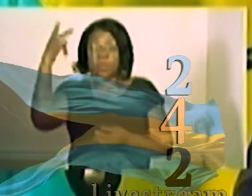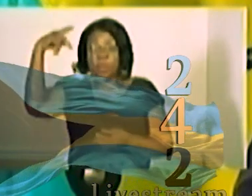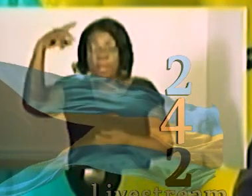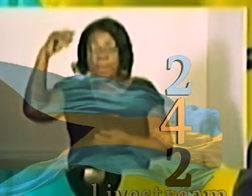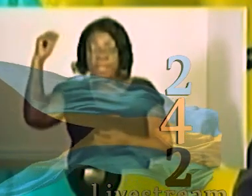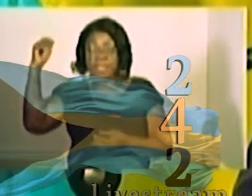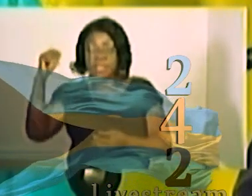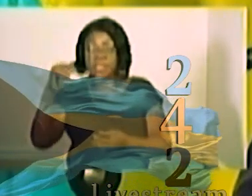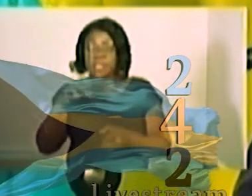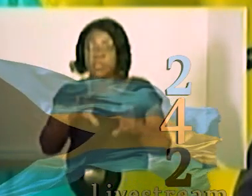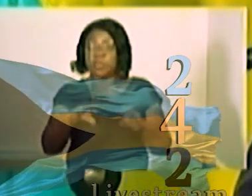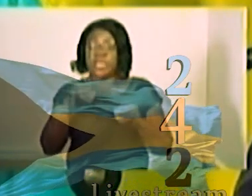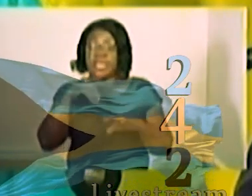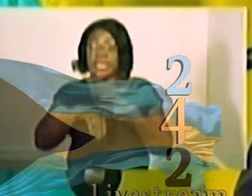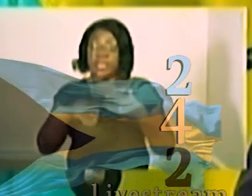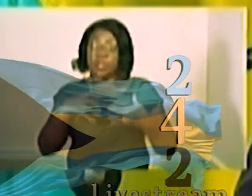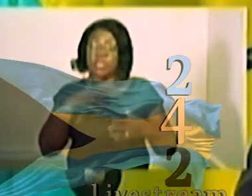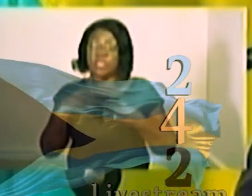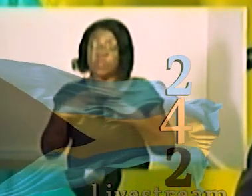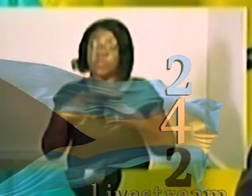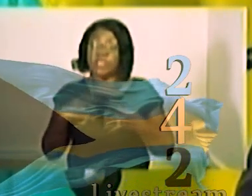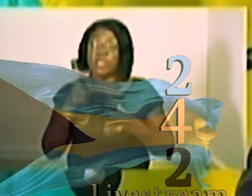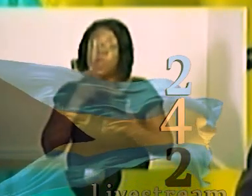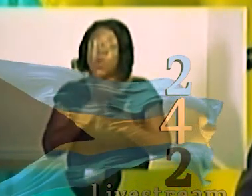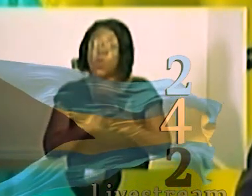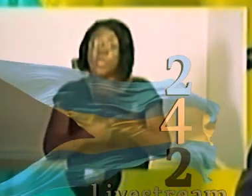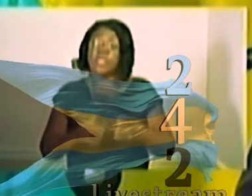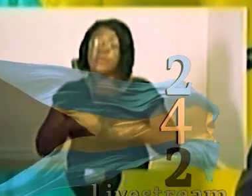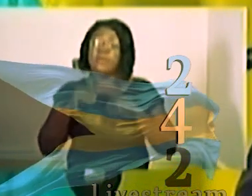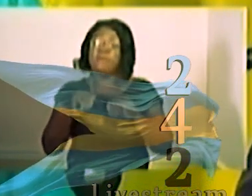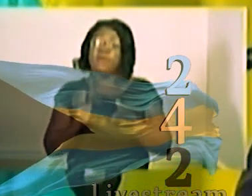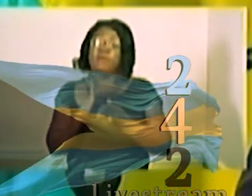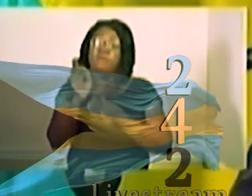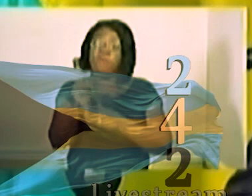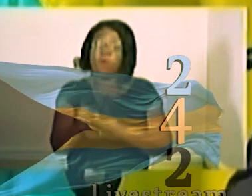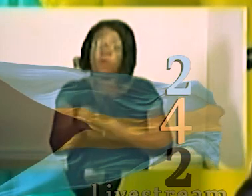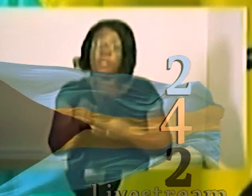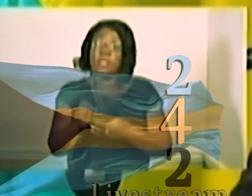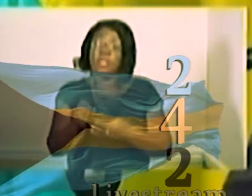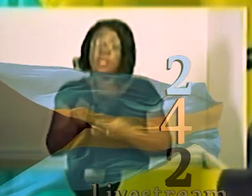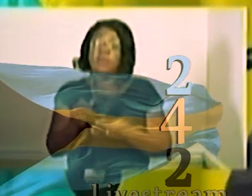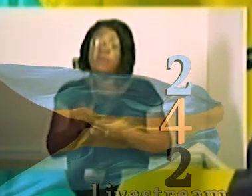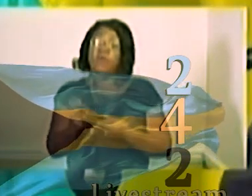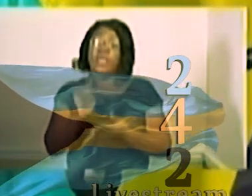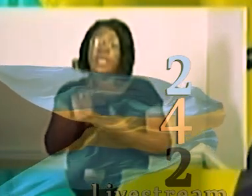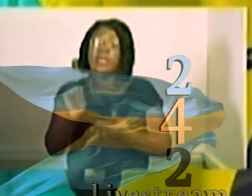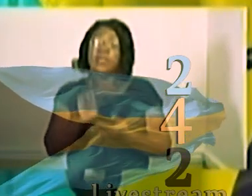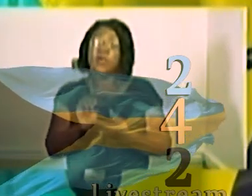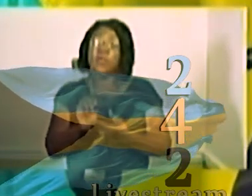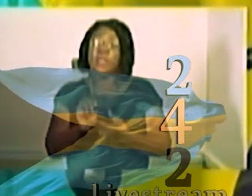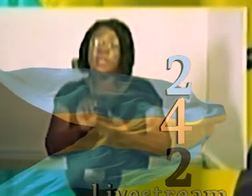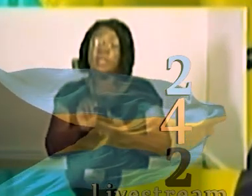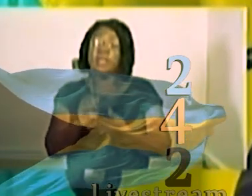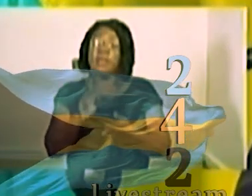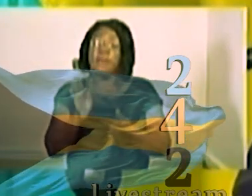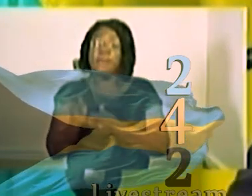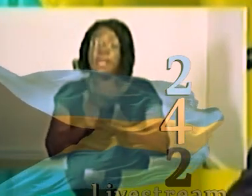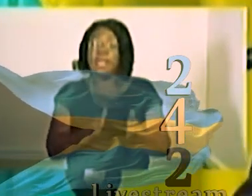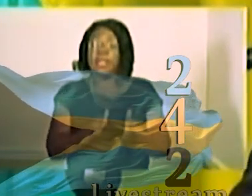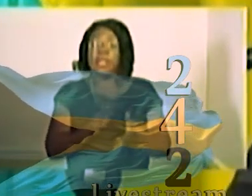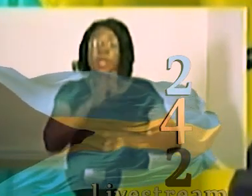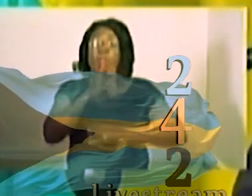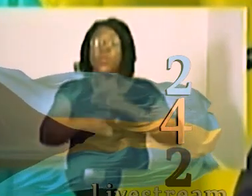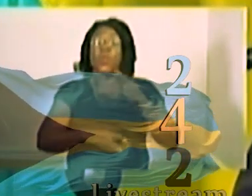do take into consideration what has been put forth in the National Economic Plan. But as you know, the world is changing, and therefore one has